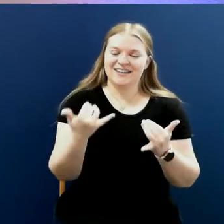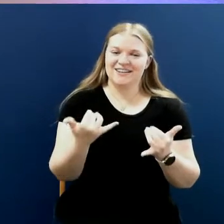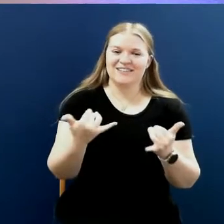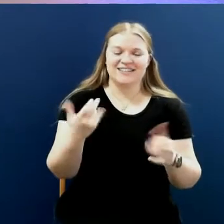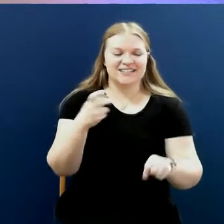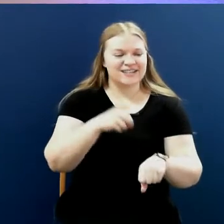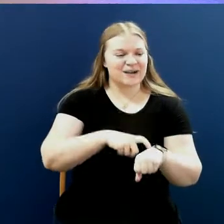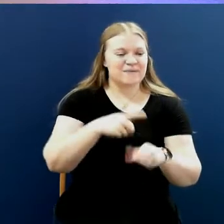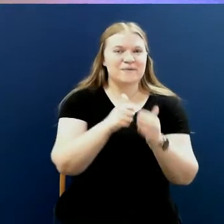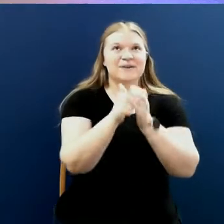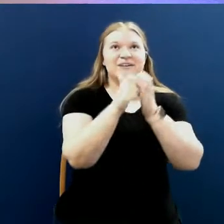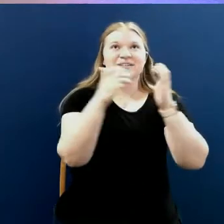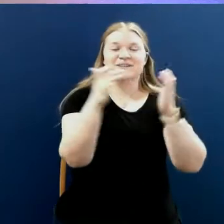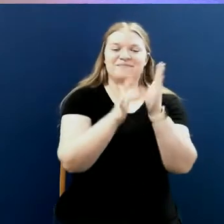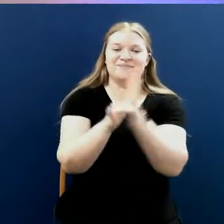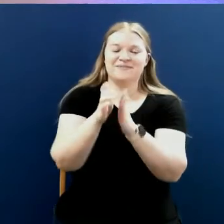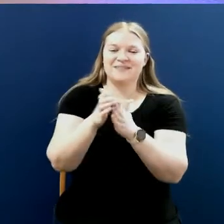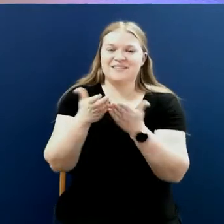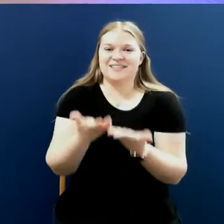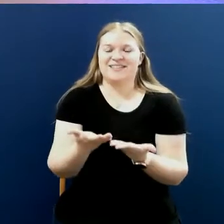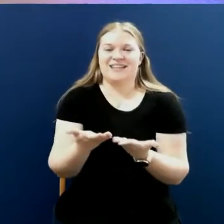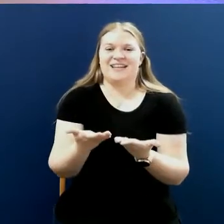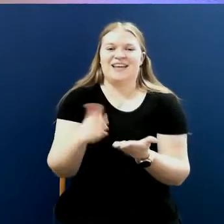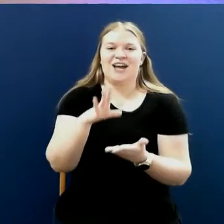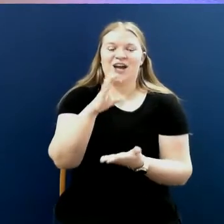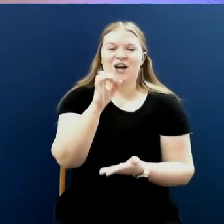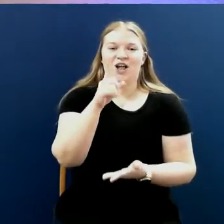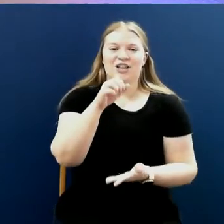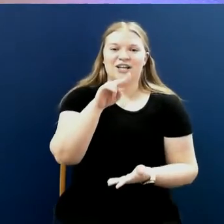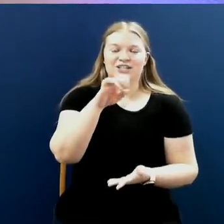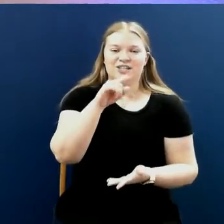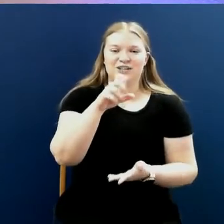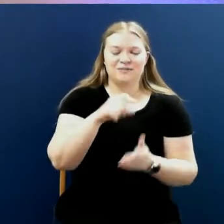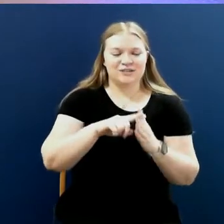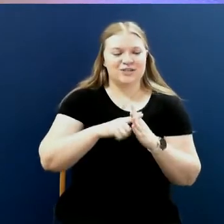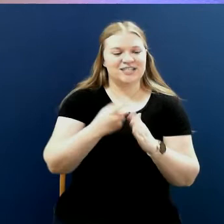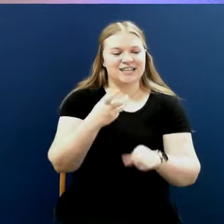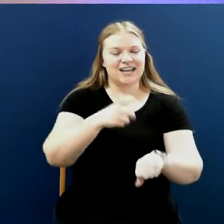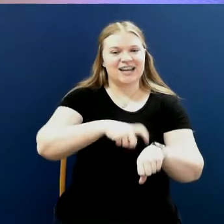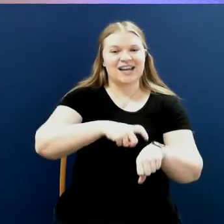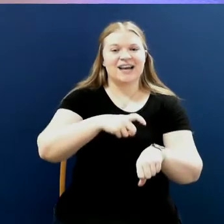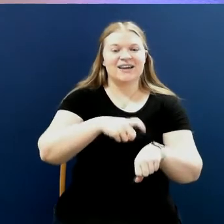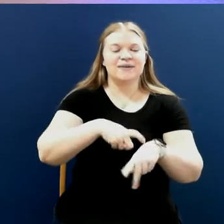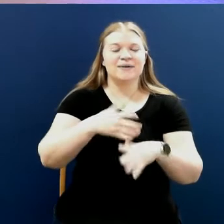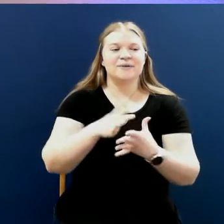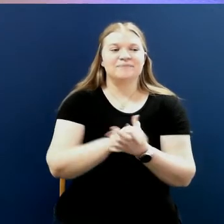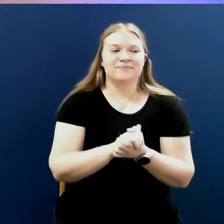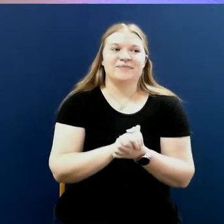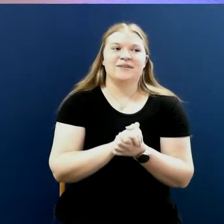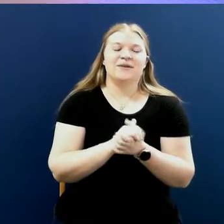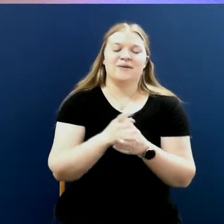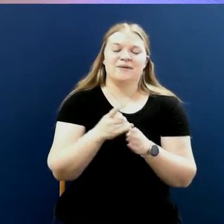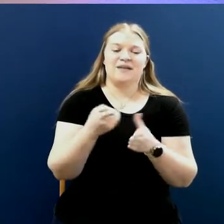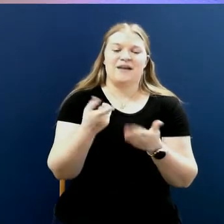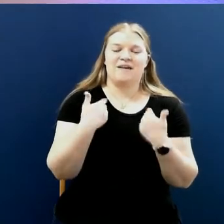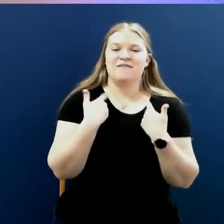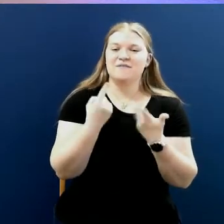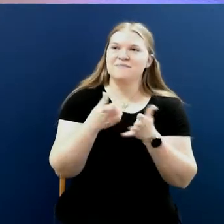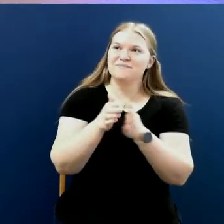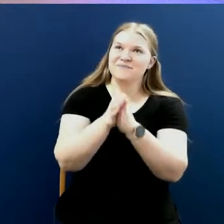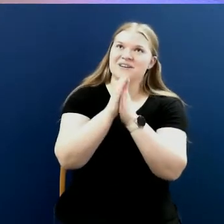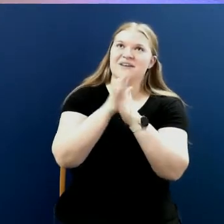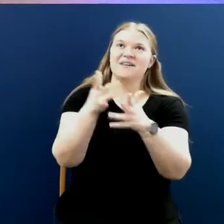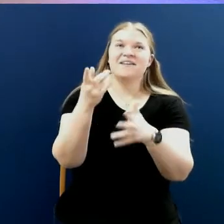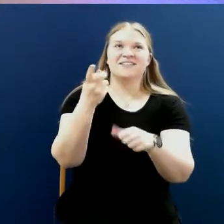and a continual time of study in Colossians. But as we begin tonight, why don't we just start an opening up in prayer, and then we're just going to have